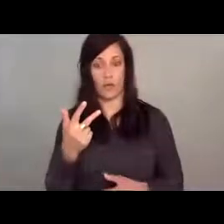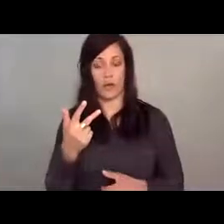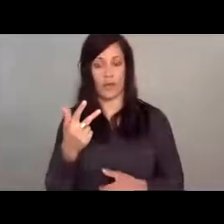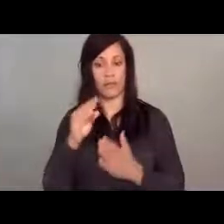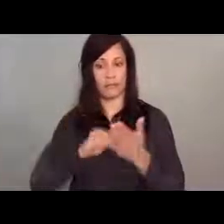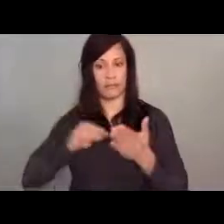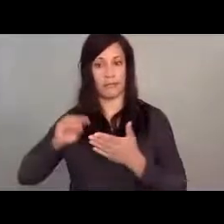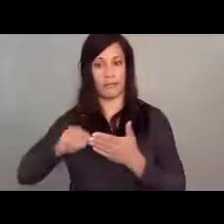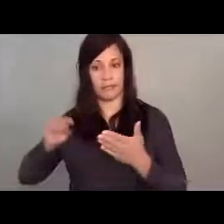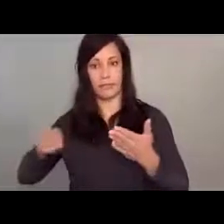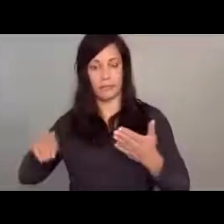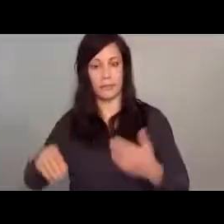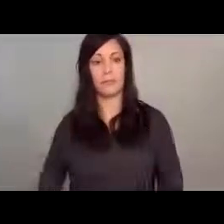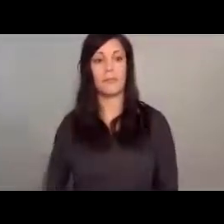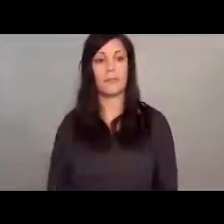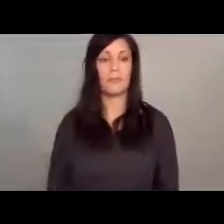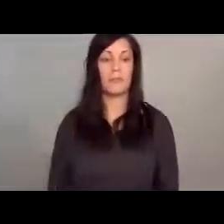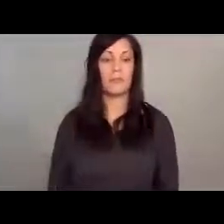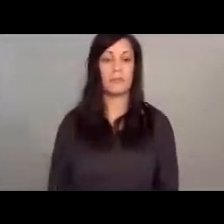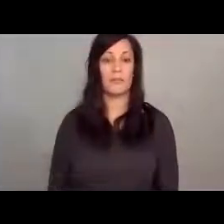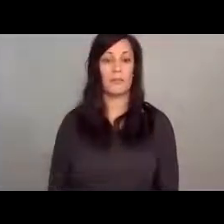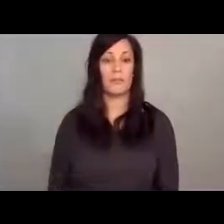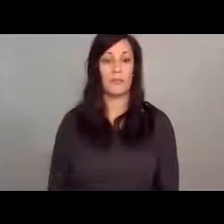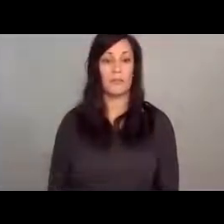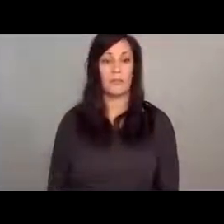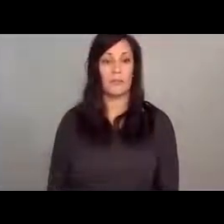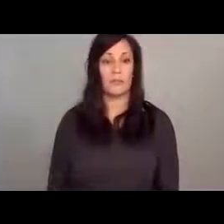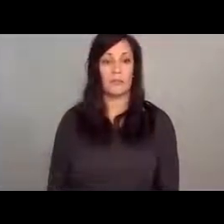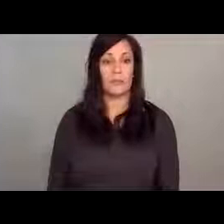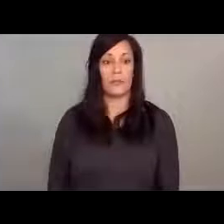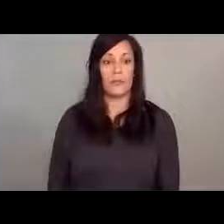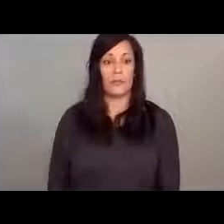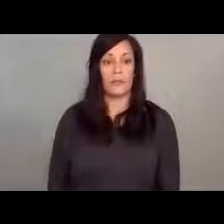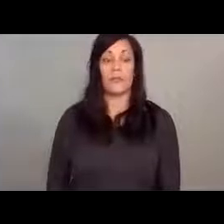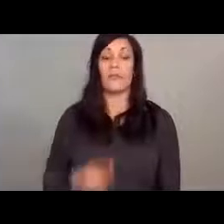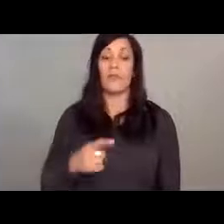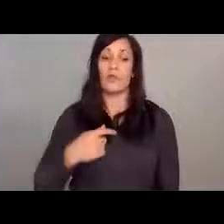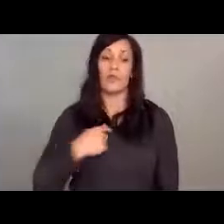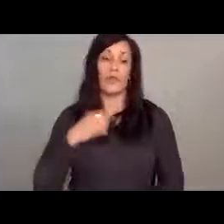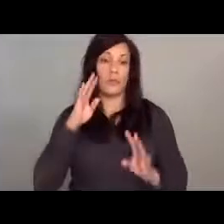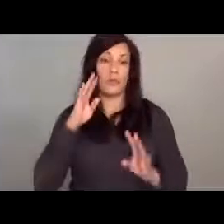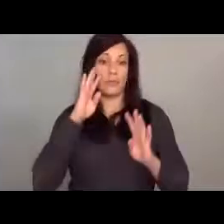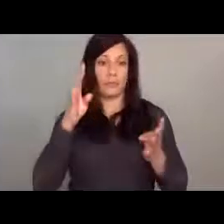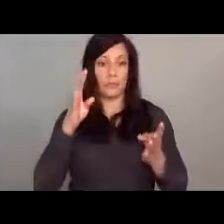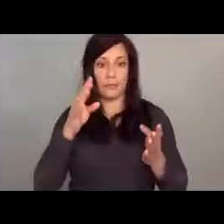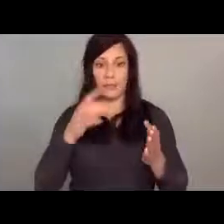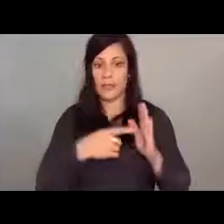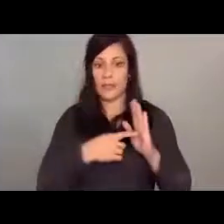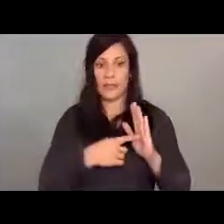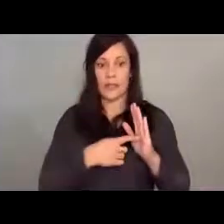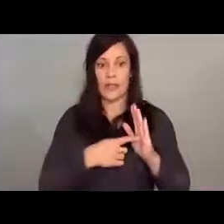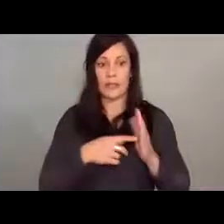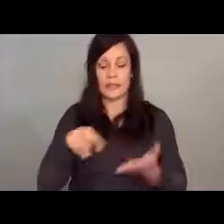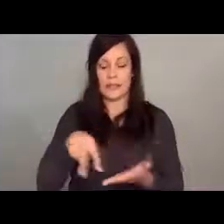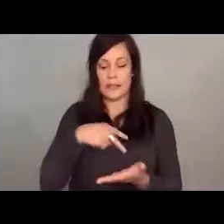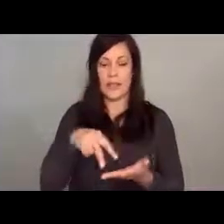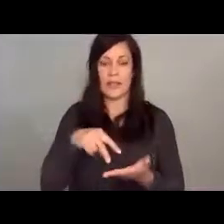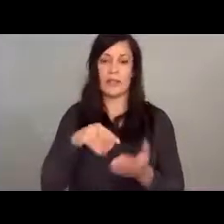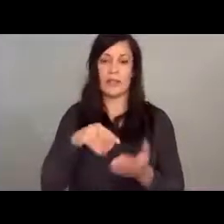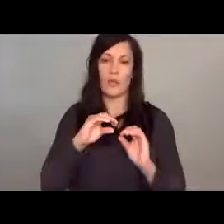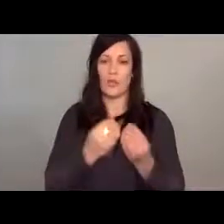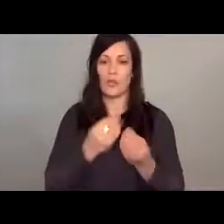So in this mock, I created a sample made up dance organization called Dance